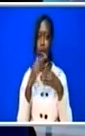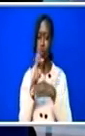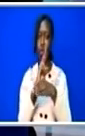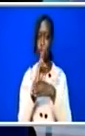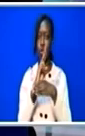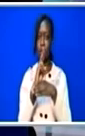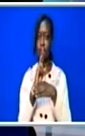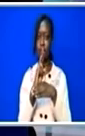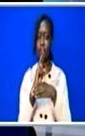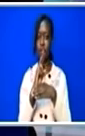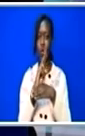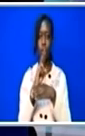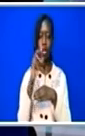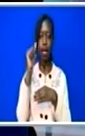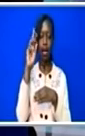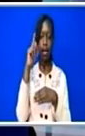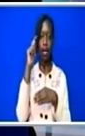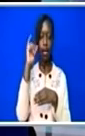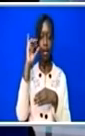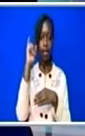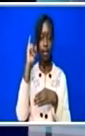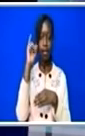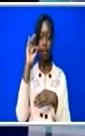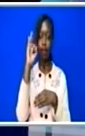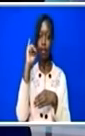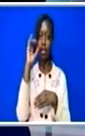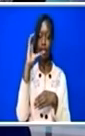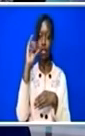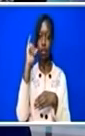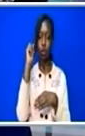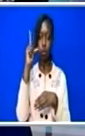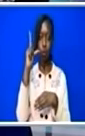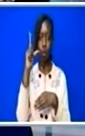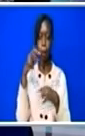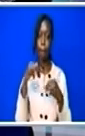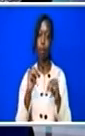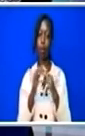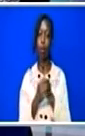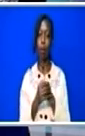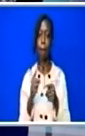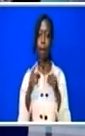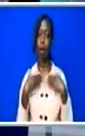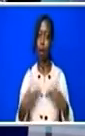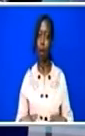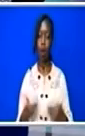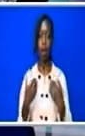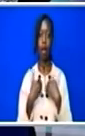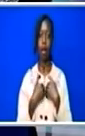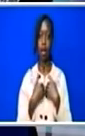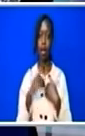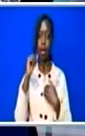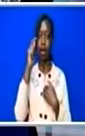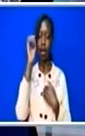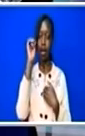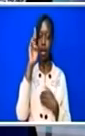take to enhance their muscle growth and everything, they are artificial. Yeah. But the body has steroids